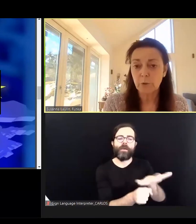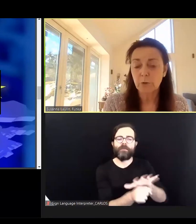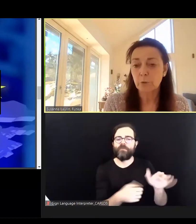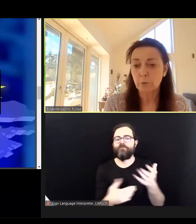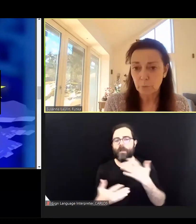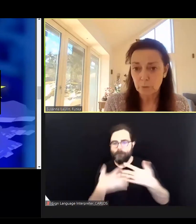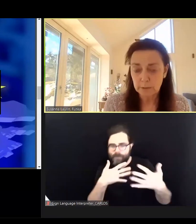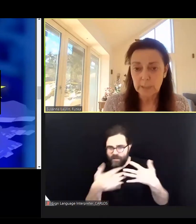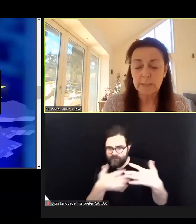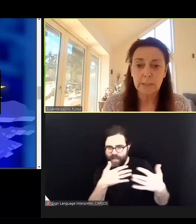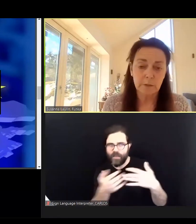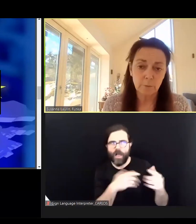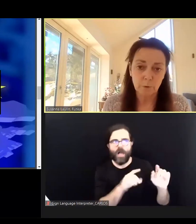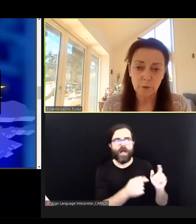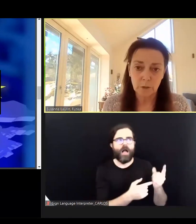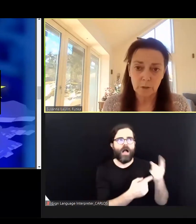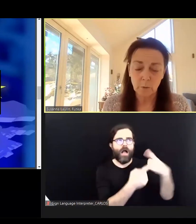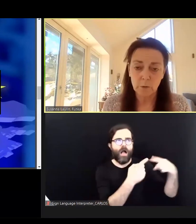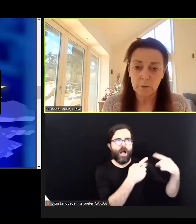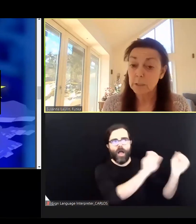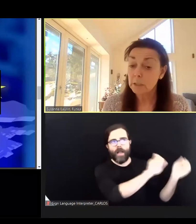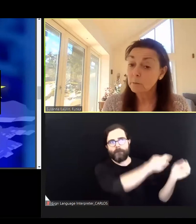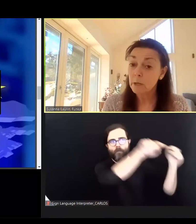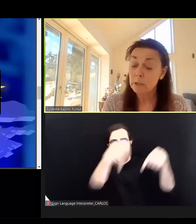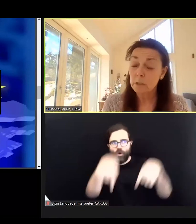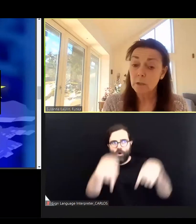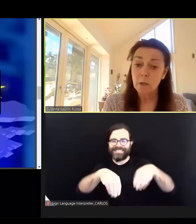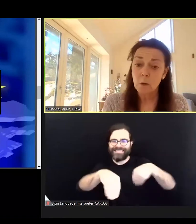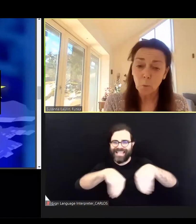And sometimes this is presented as the